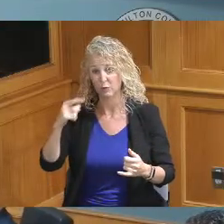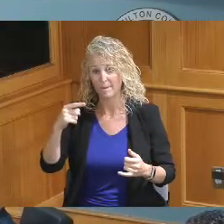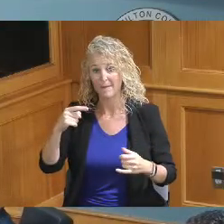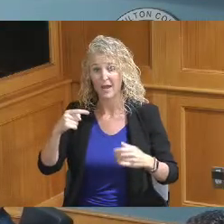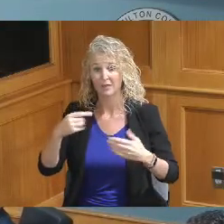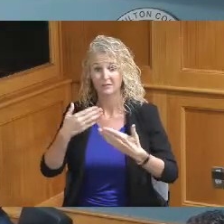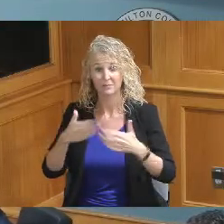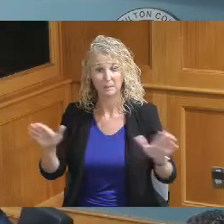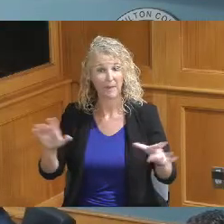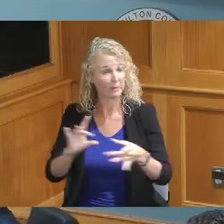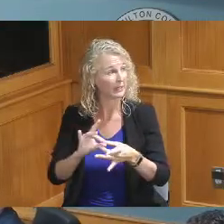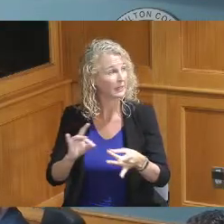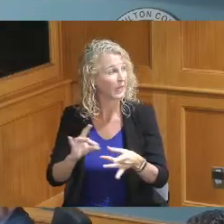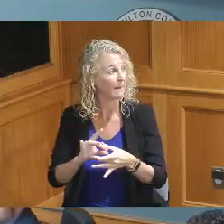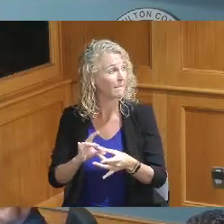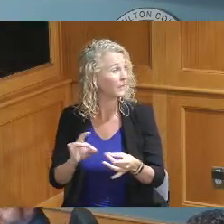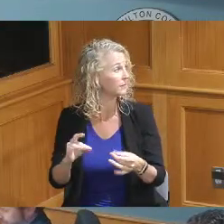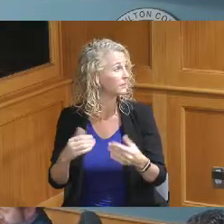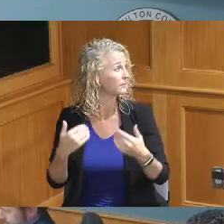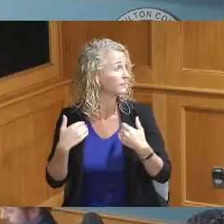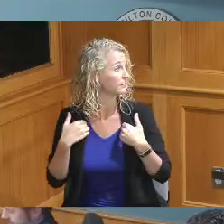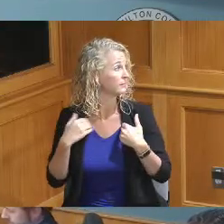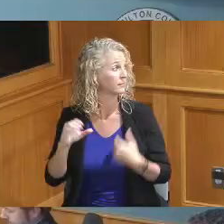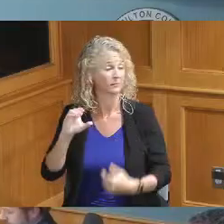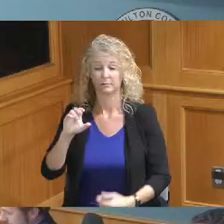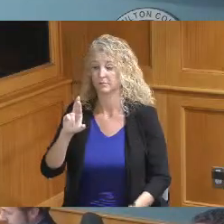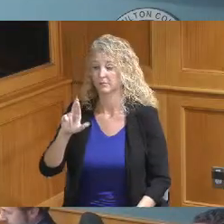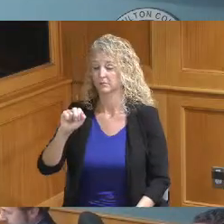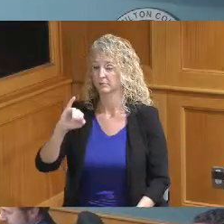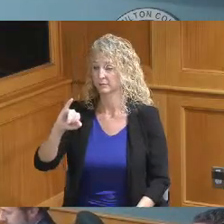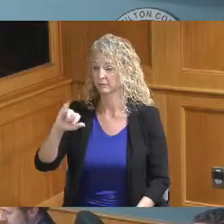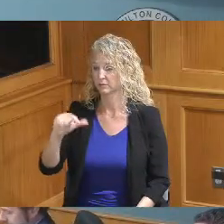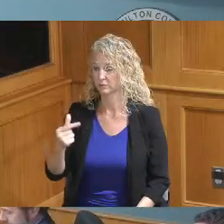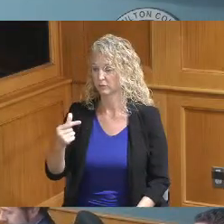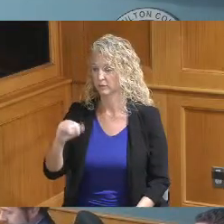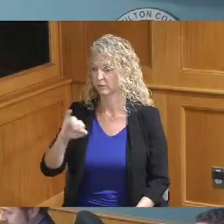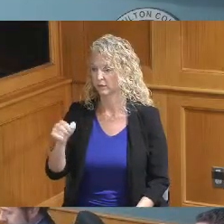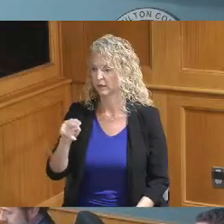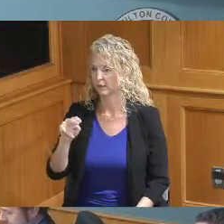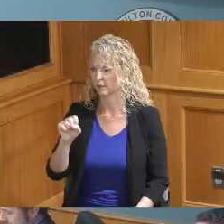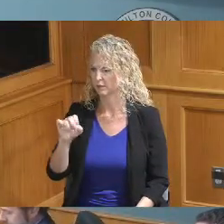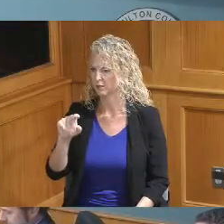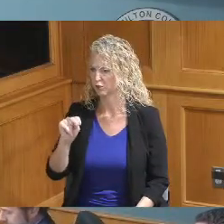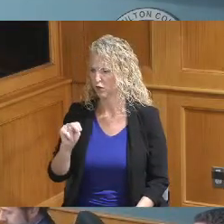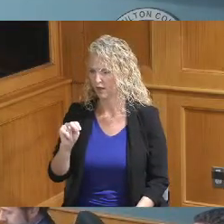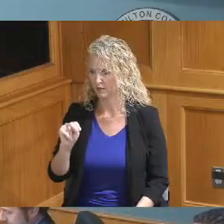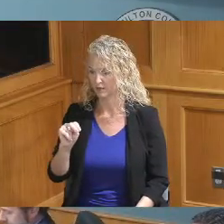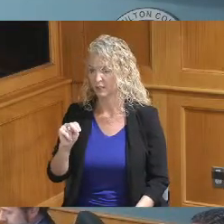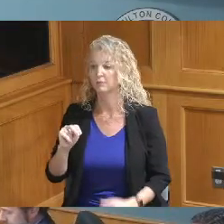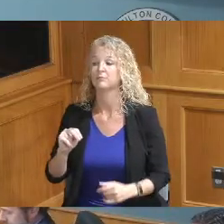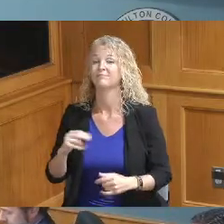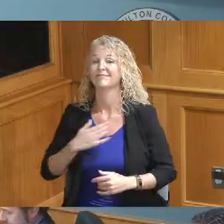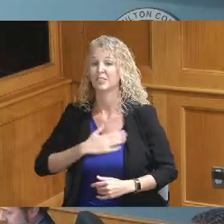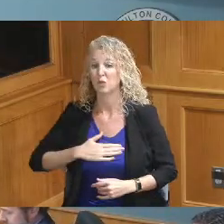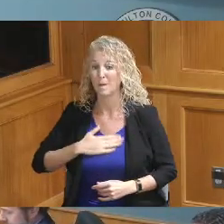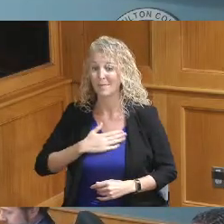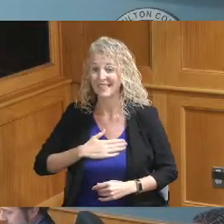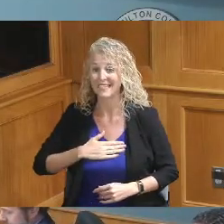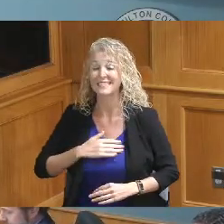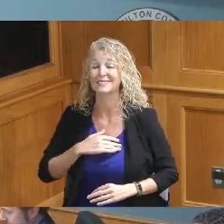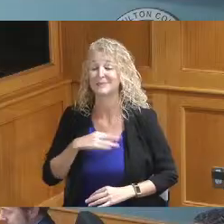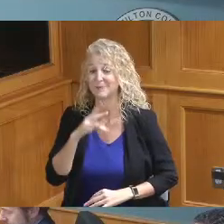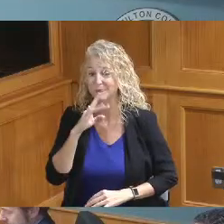comment, if that's okay. We've got Craig Johnson, and as you move forward, please come to the podium, speak